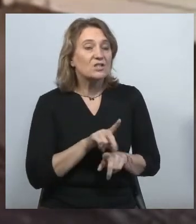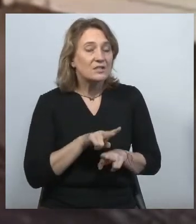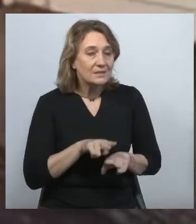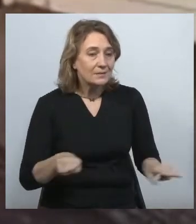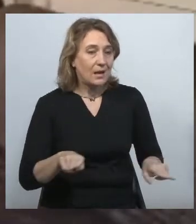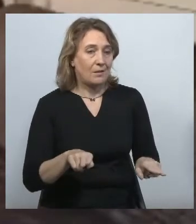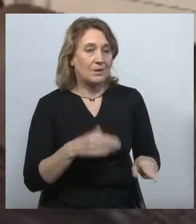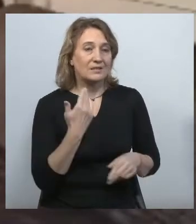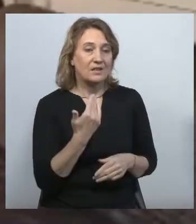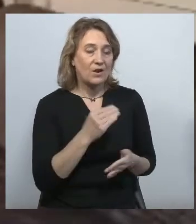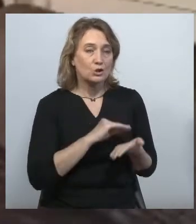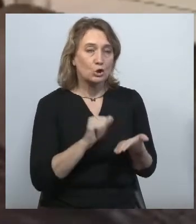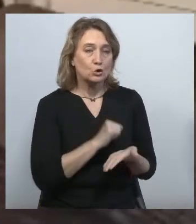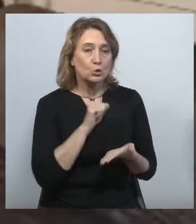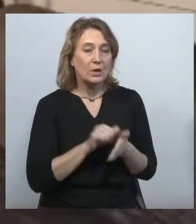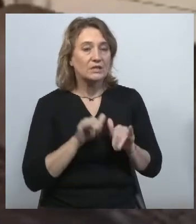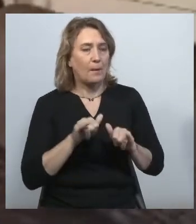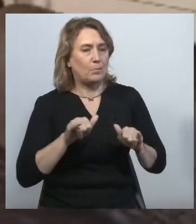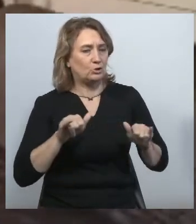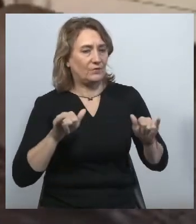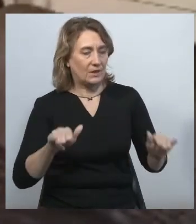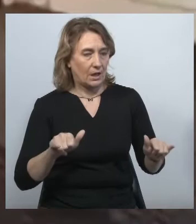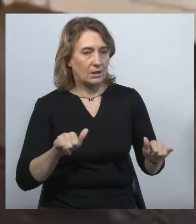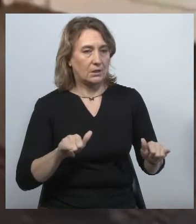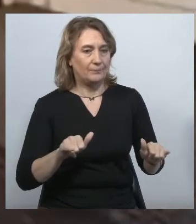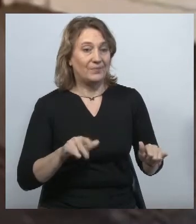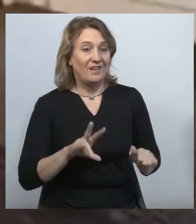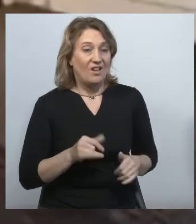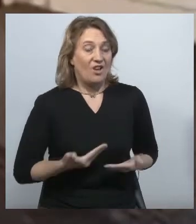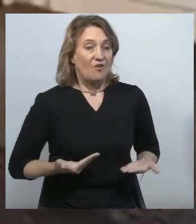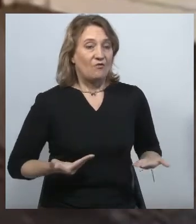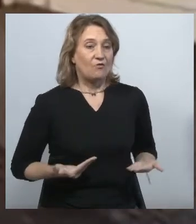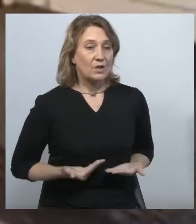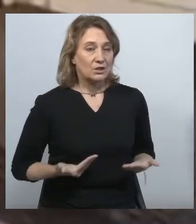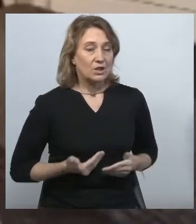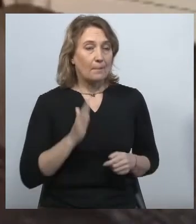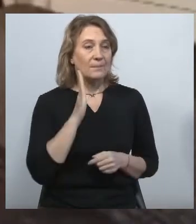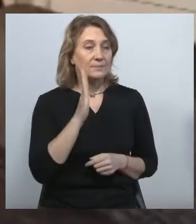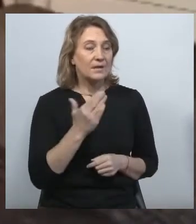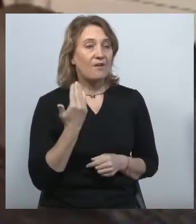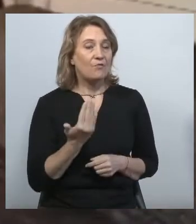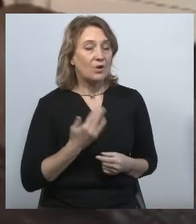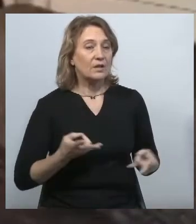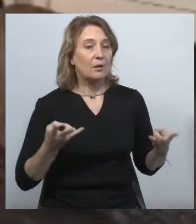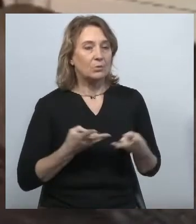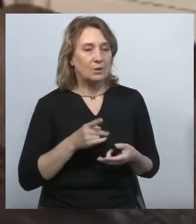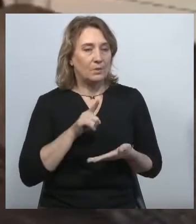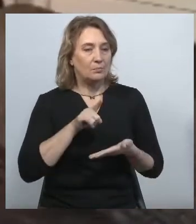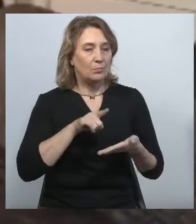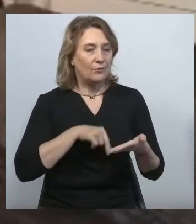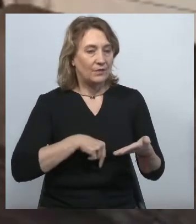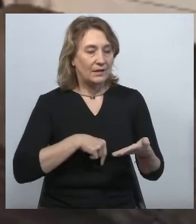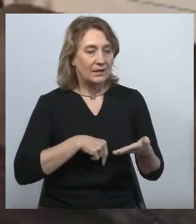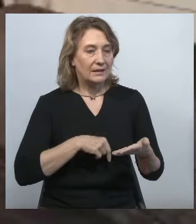prosper and survive long term, it needs to be trusted. And if you want it to be trusted,